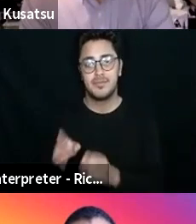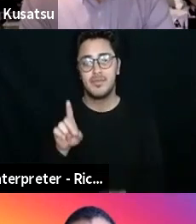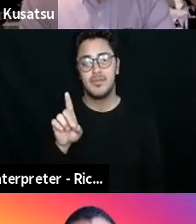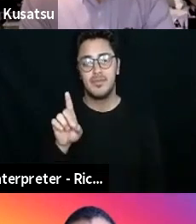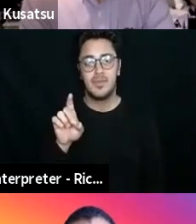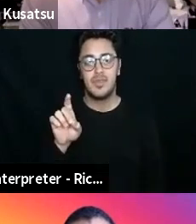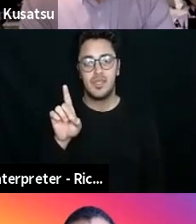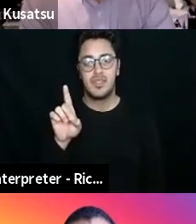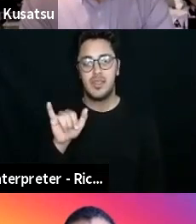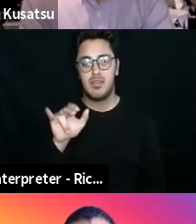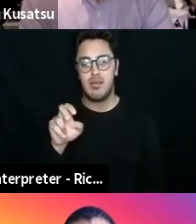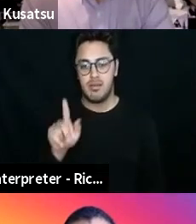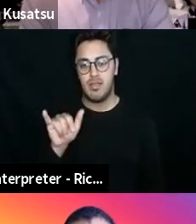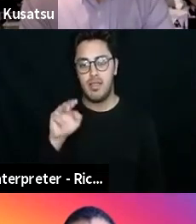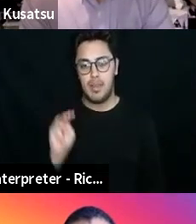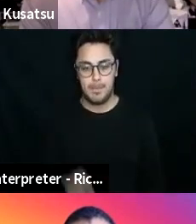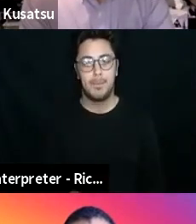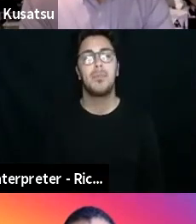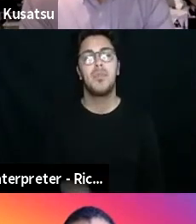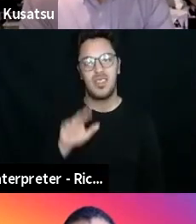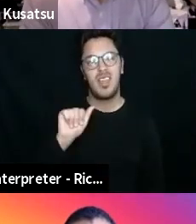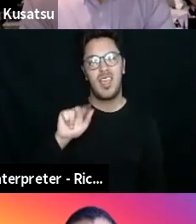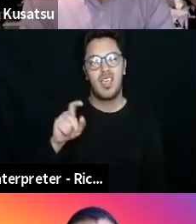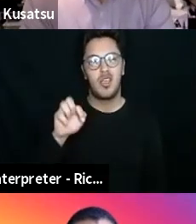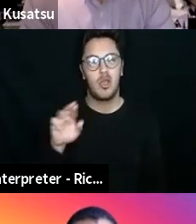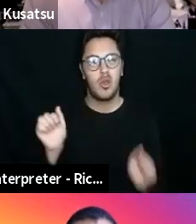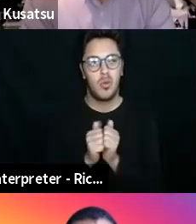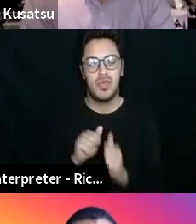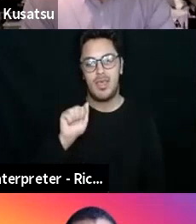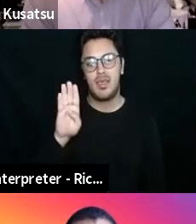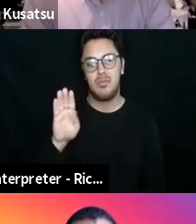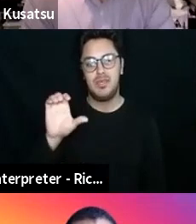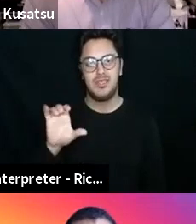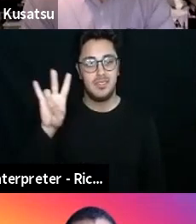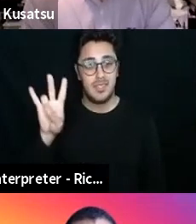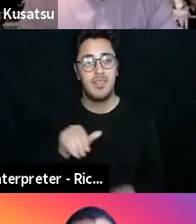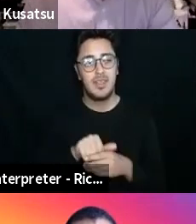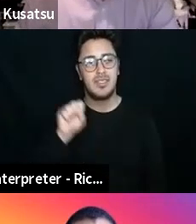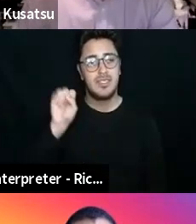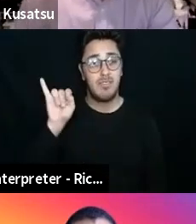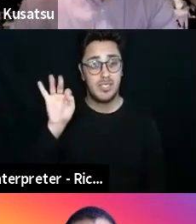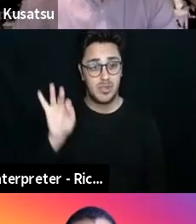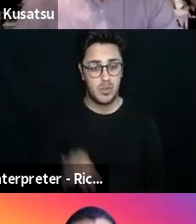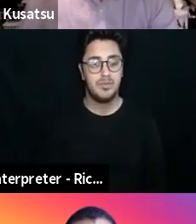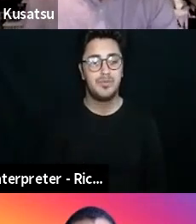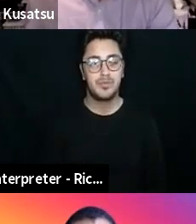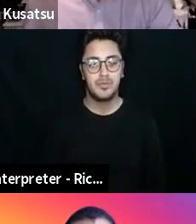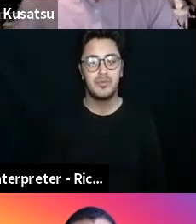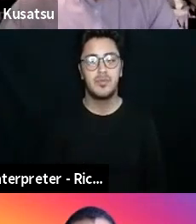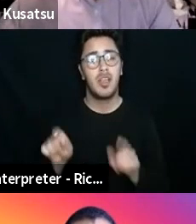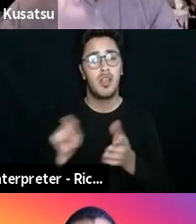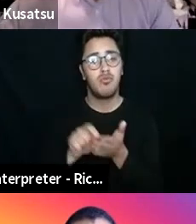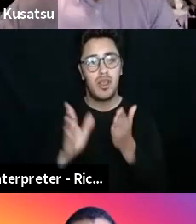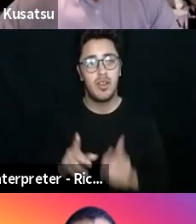Emmy award-winning anchor and reporter at ABC 7 KGO-TV in San Francisco and author of